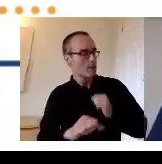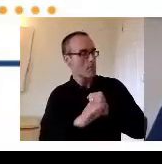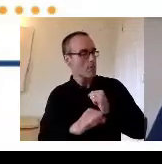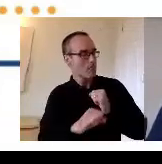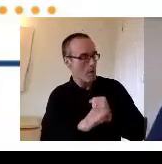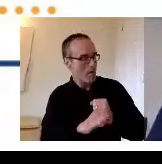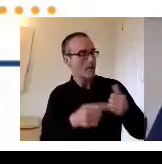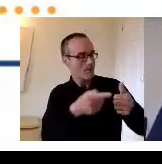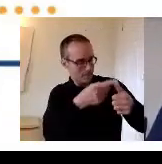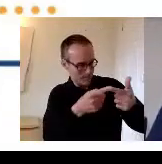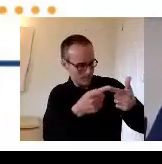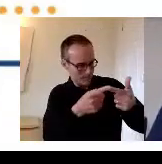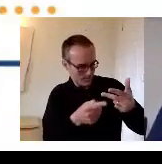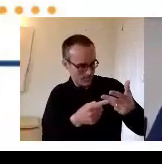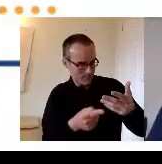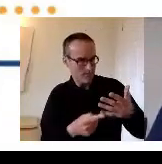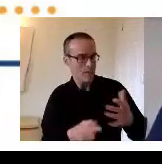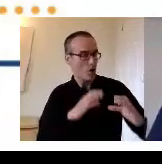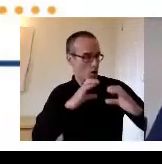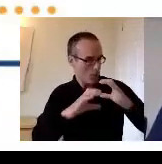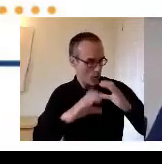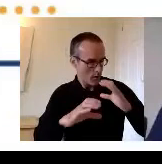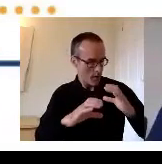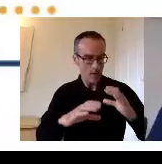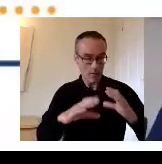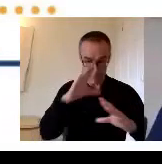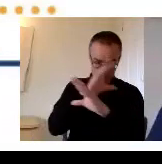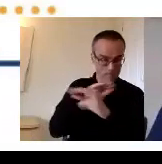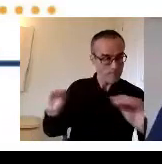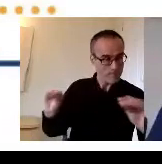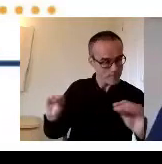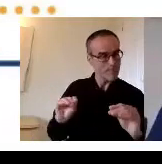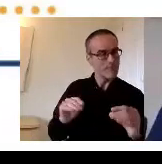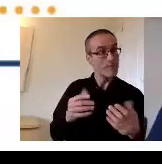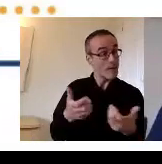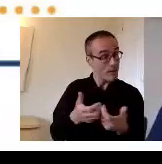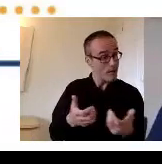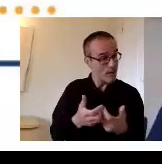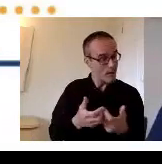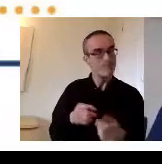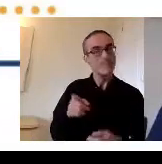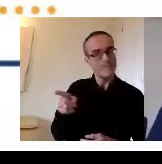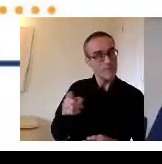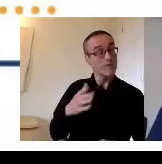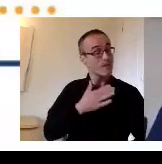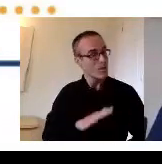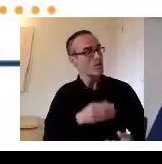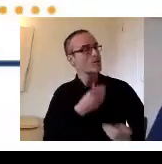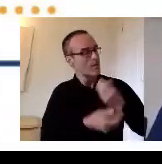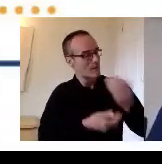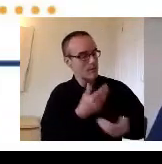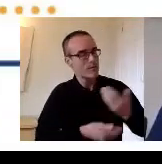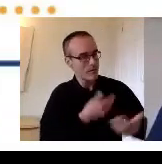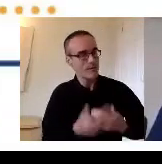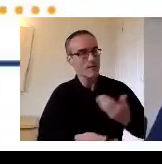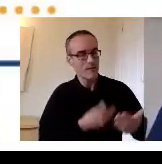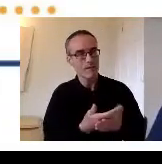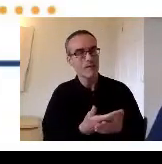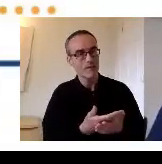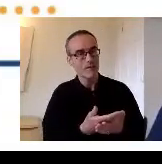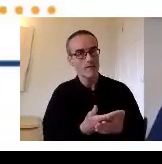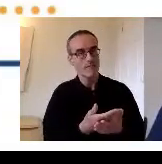of marketing collateral as well. So again, the key point for that was the best advice